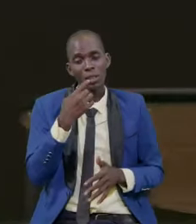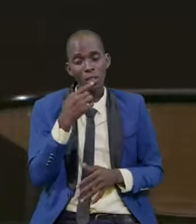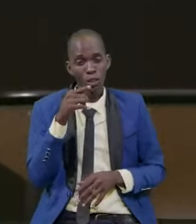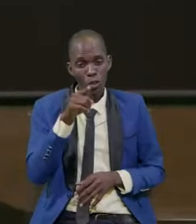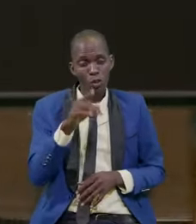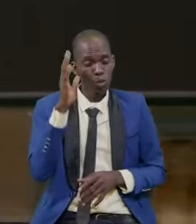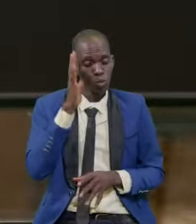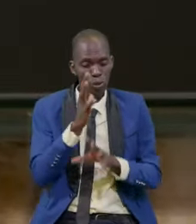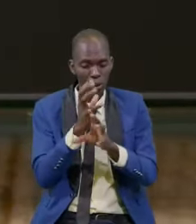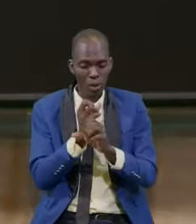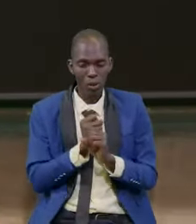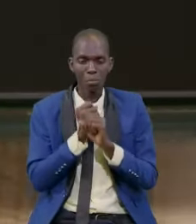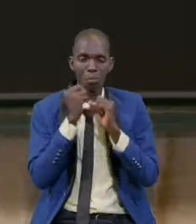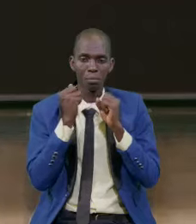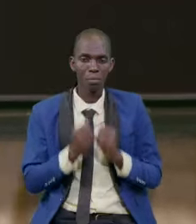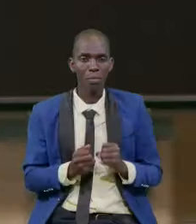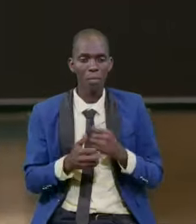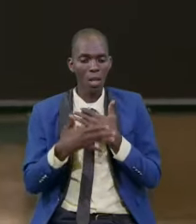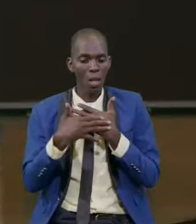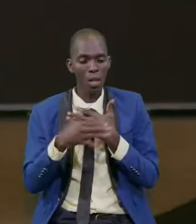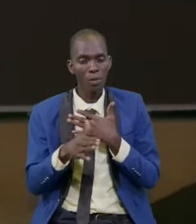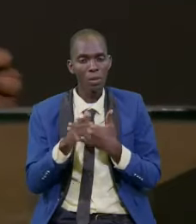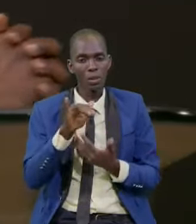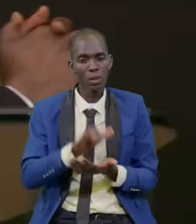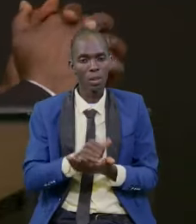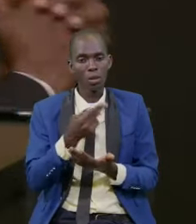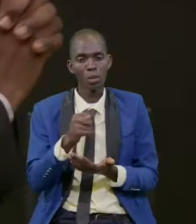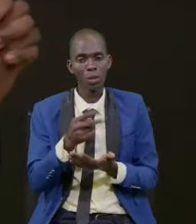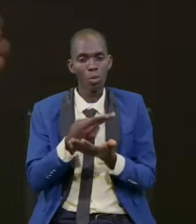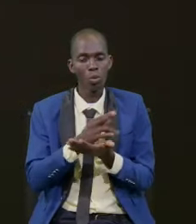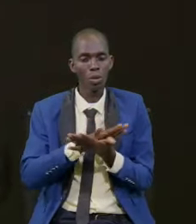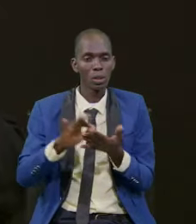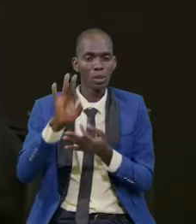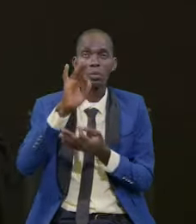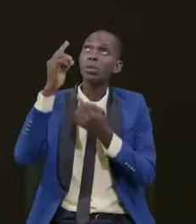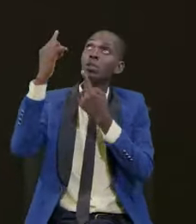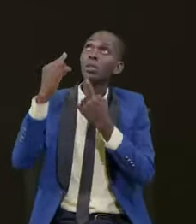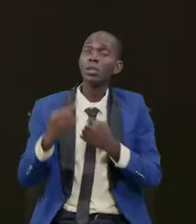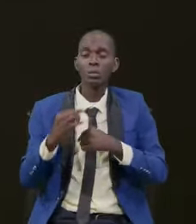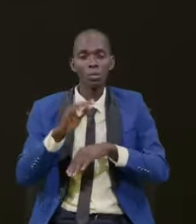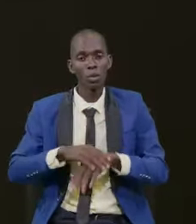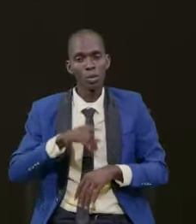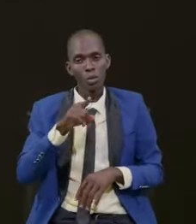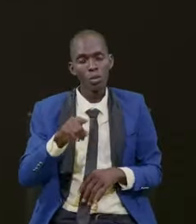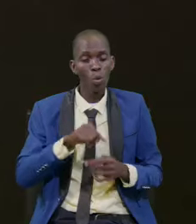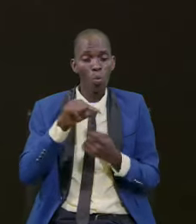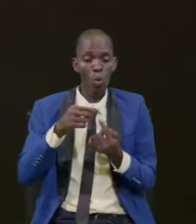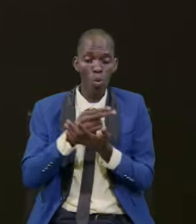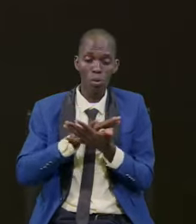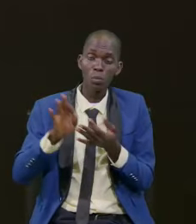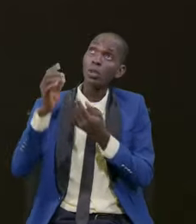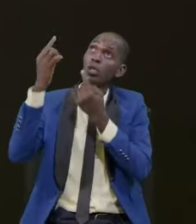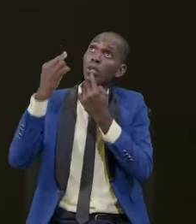receive power after that the Holy Ghost has come upon you." When the Holy Ghost